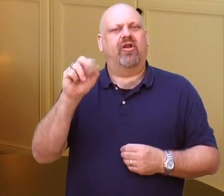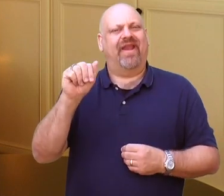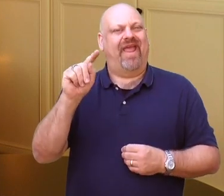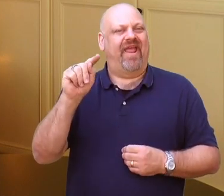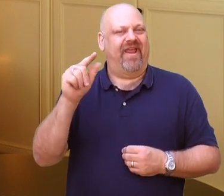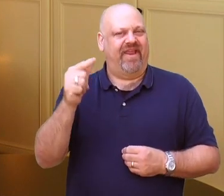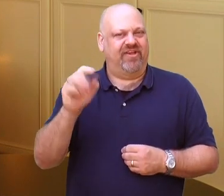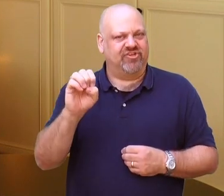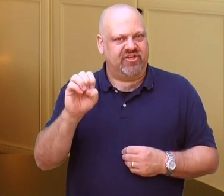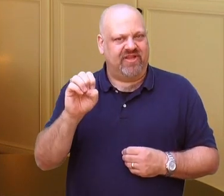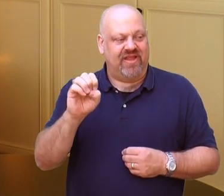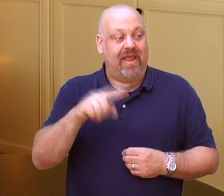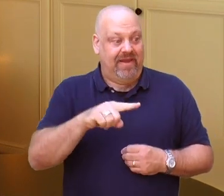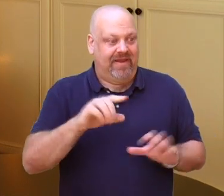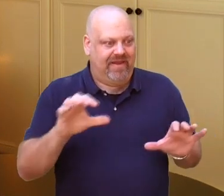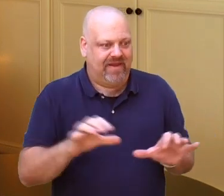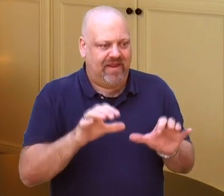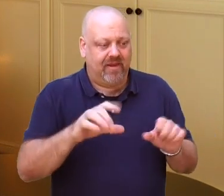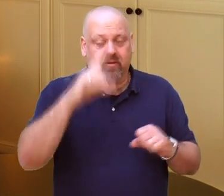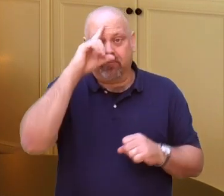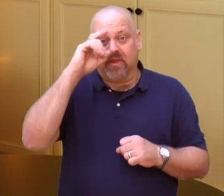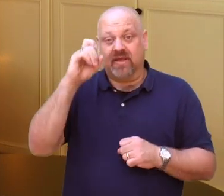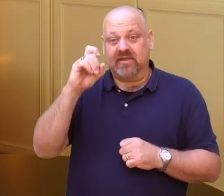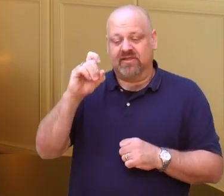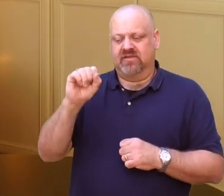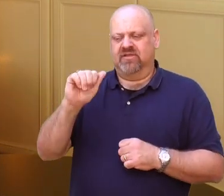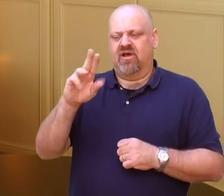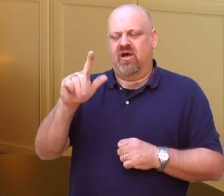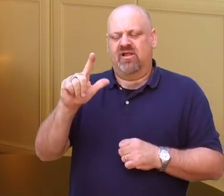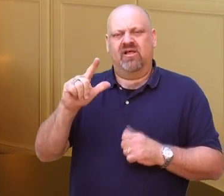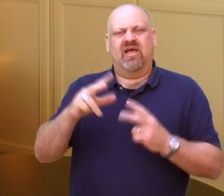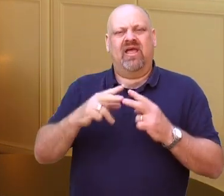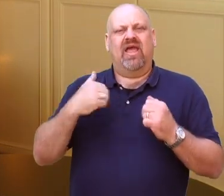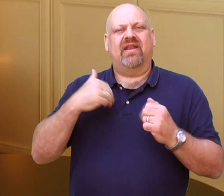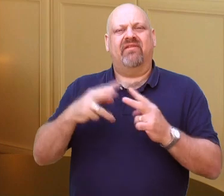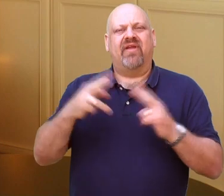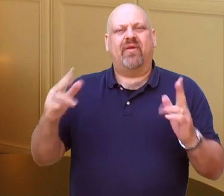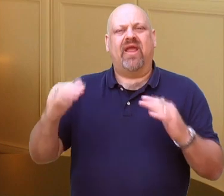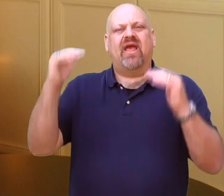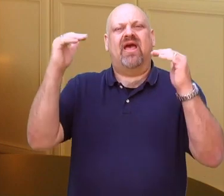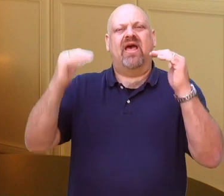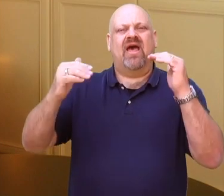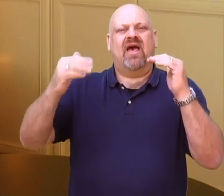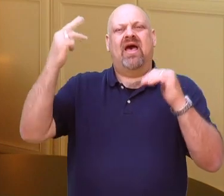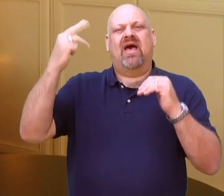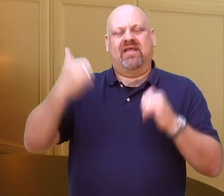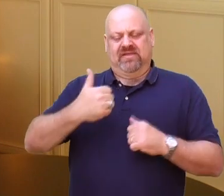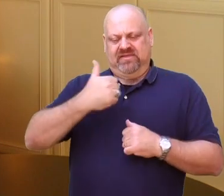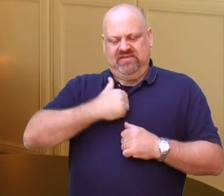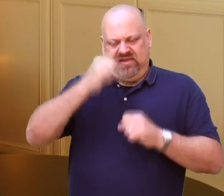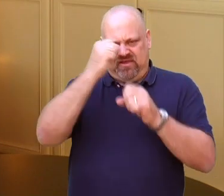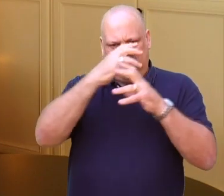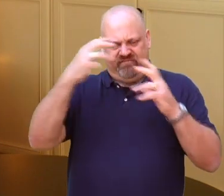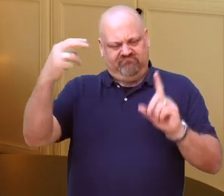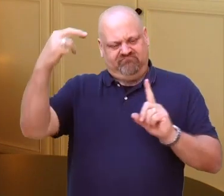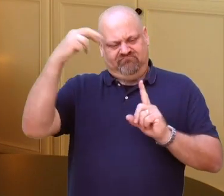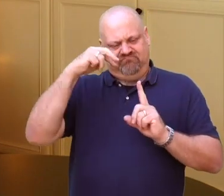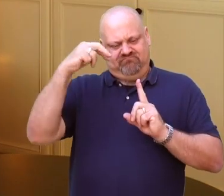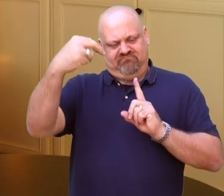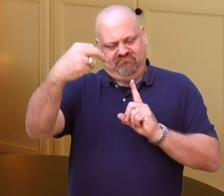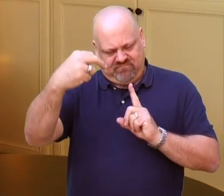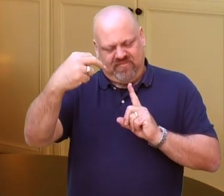And he did. That's because Saul had a very high self-image, too high.